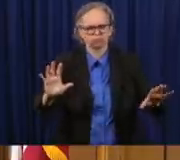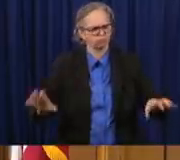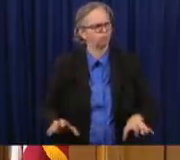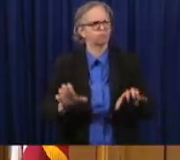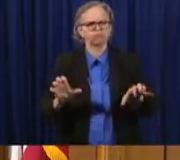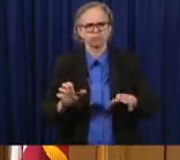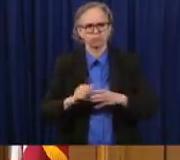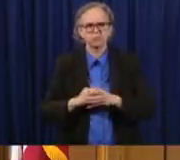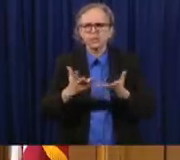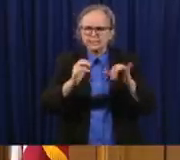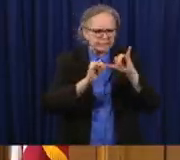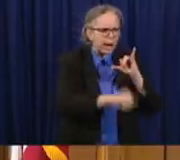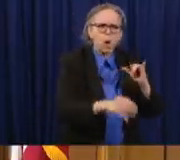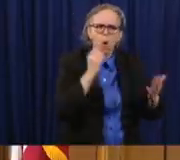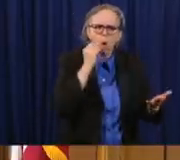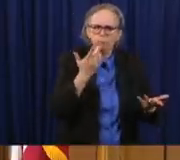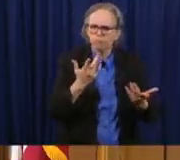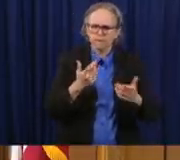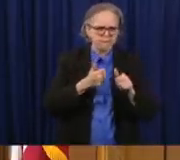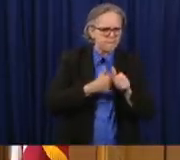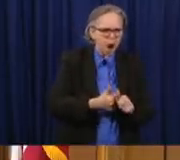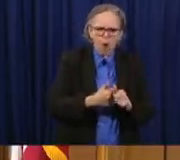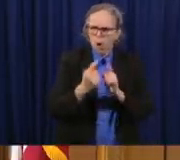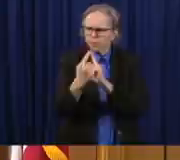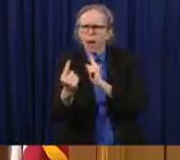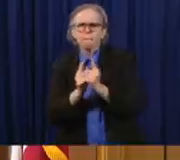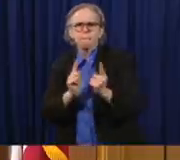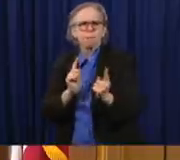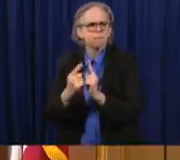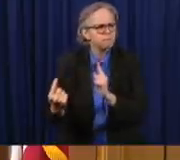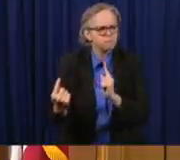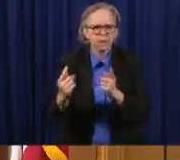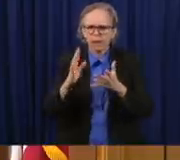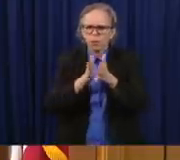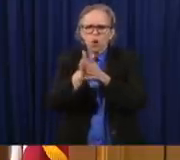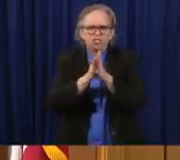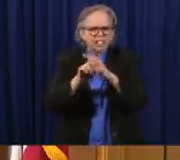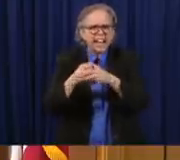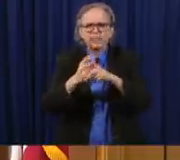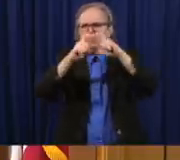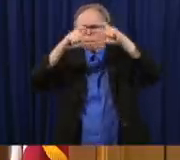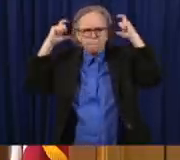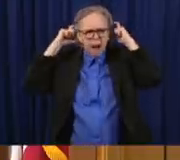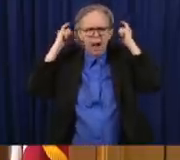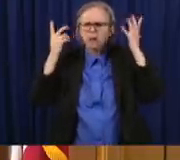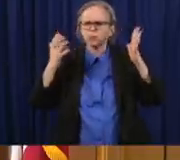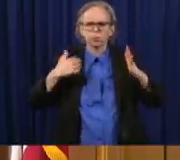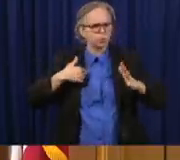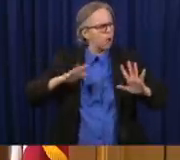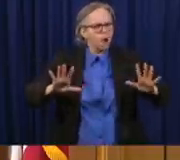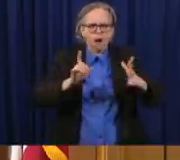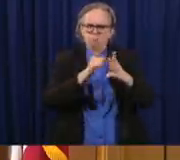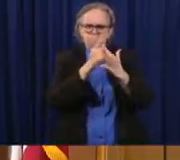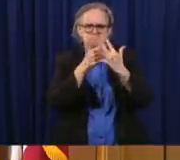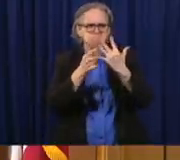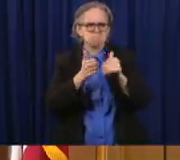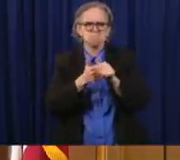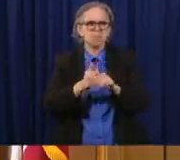staying home, doing the distancing, doing all the things that needed to be done. I've never been prouder